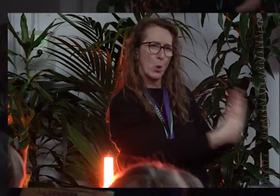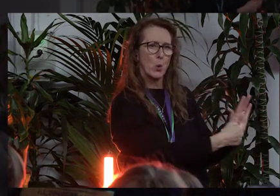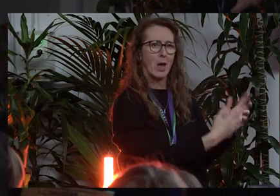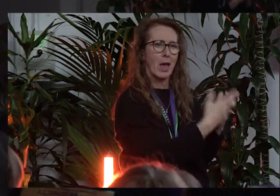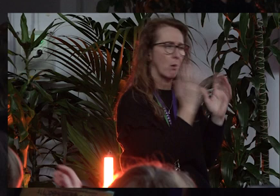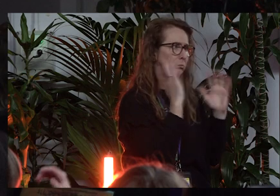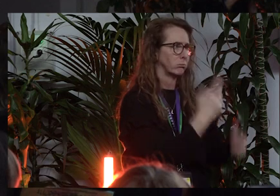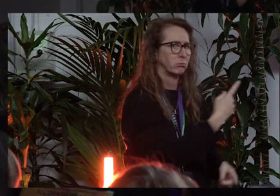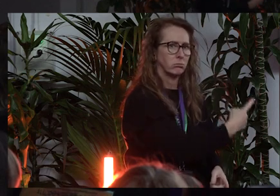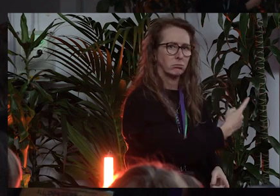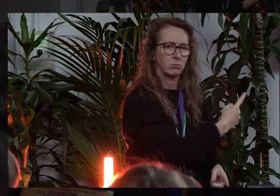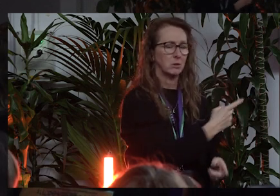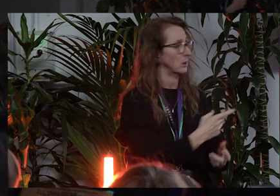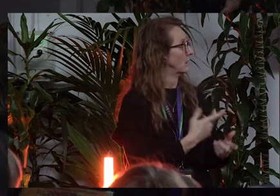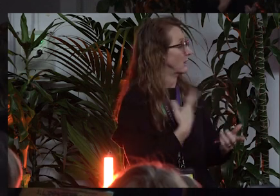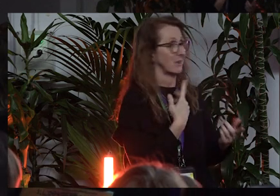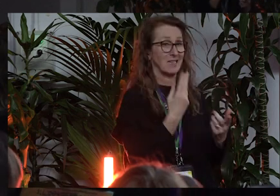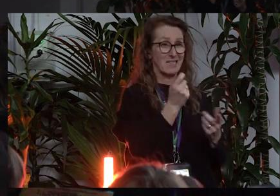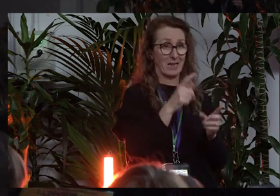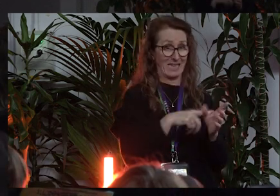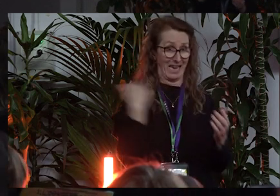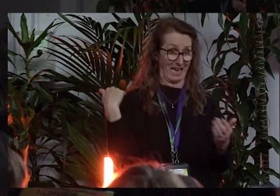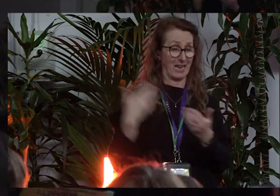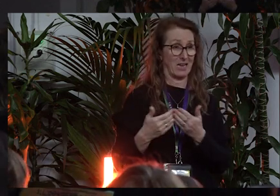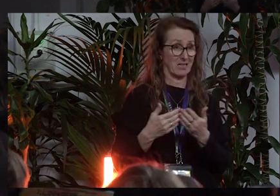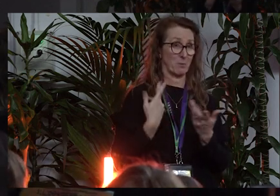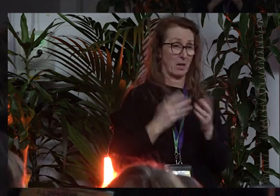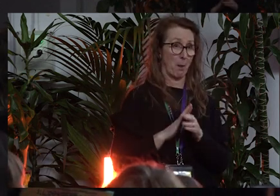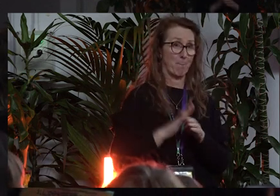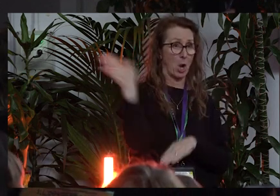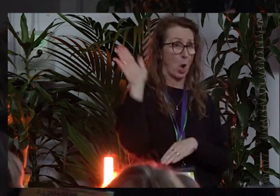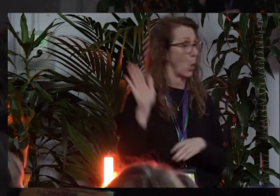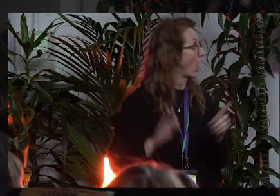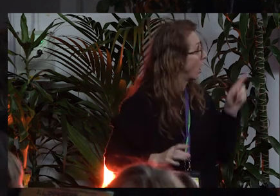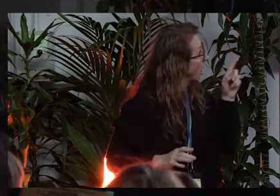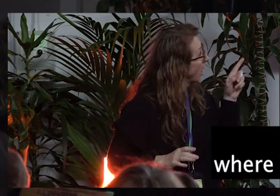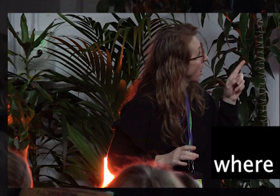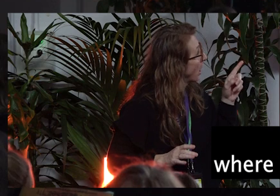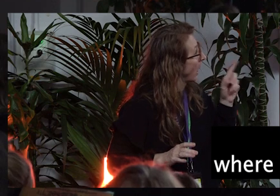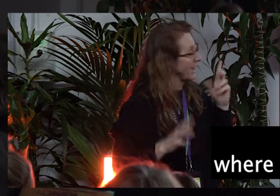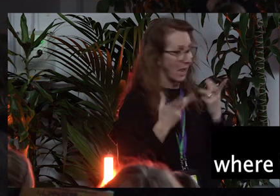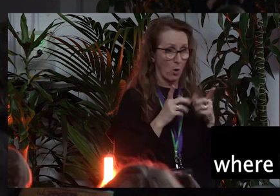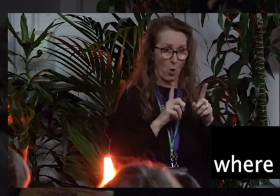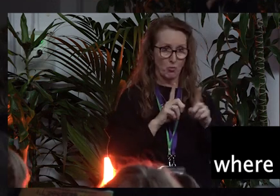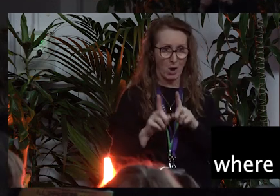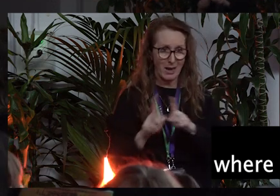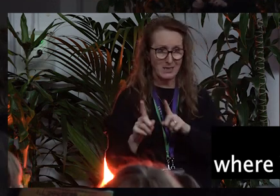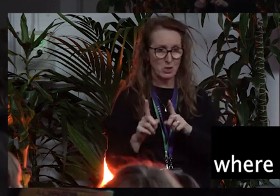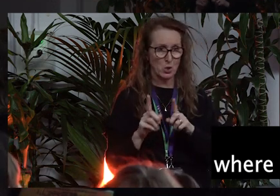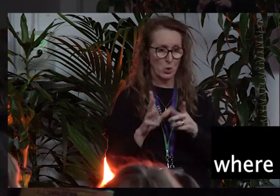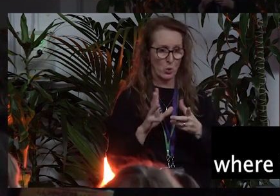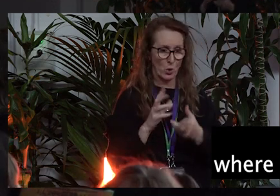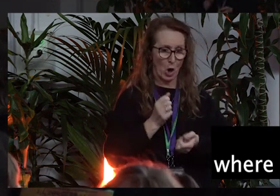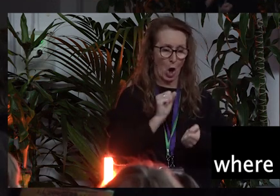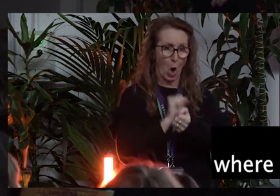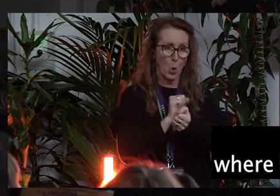is. In the last decade, it's shot up, and it's now a race to patents. So we're living in a world where